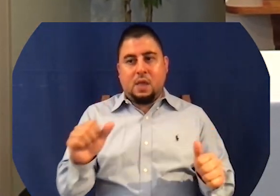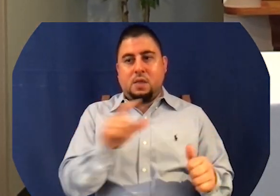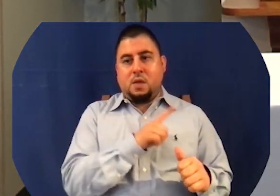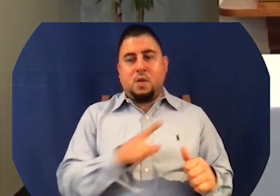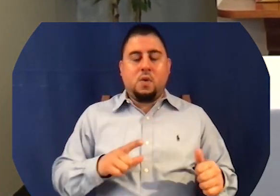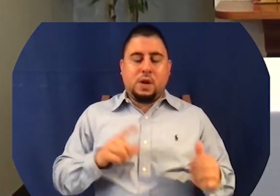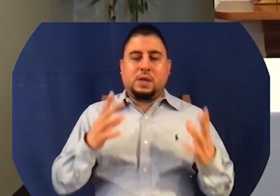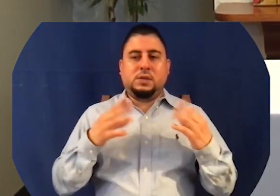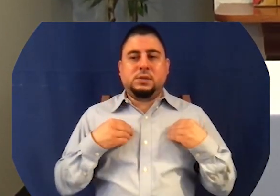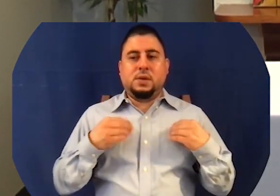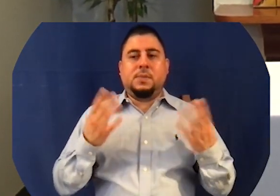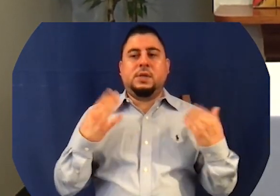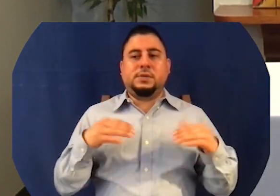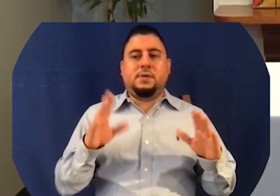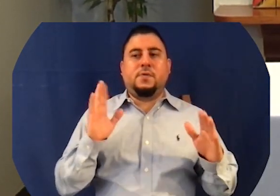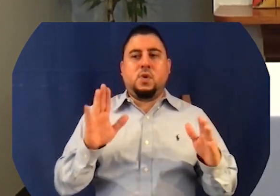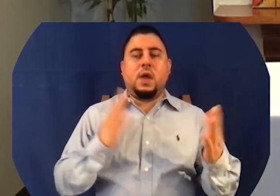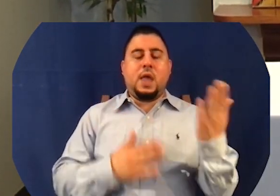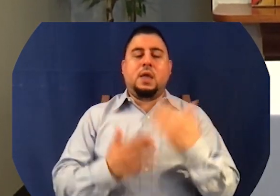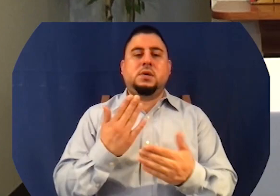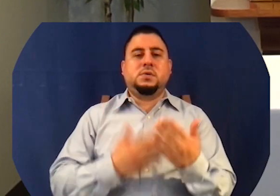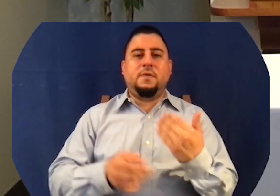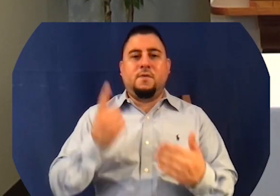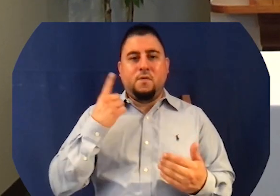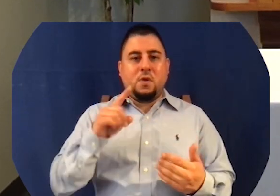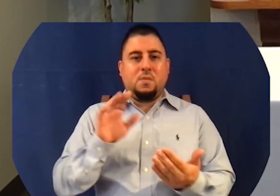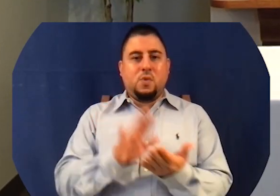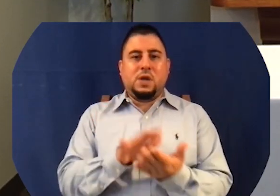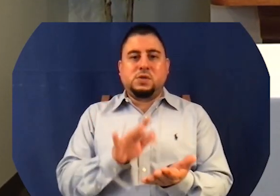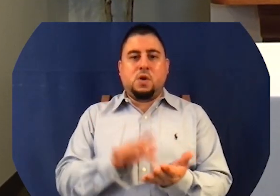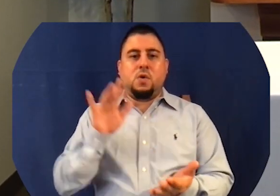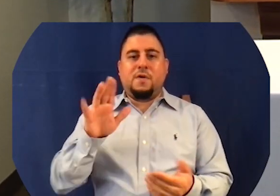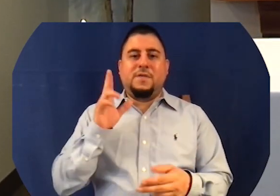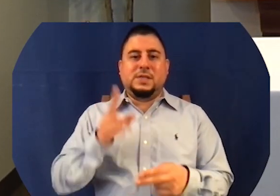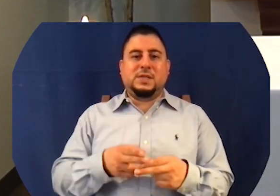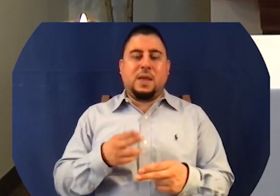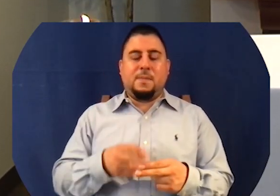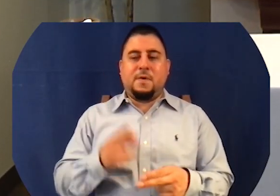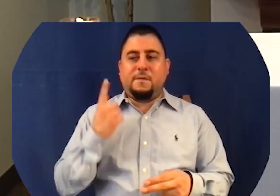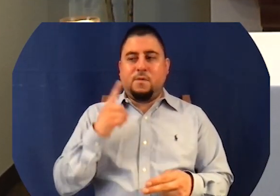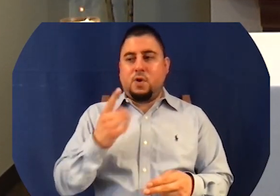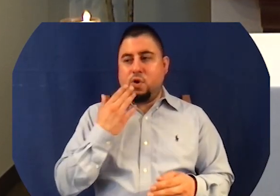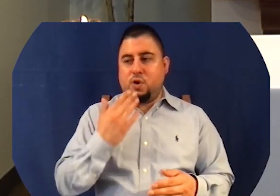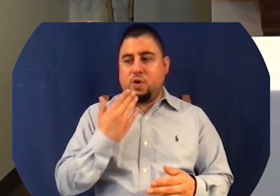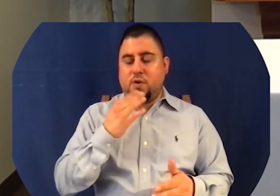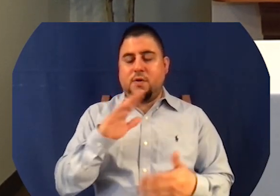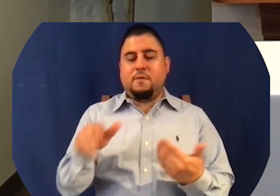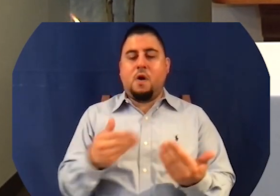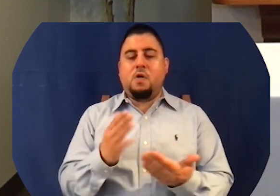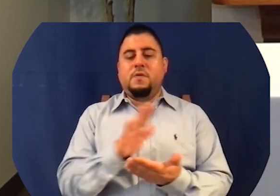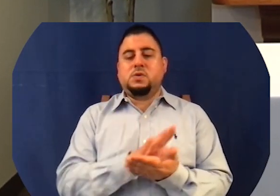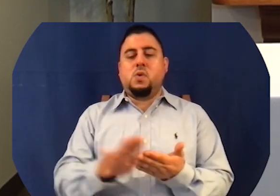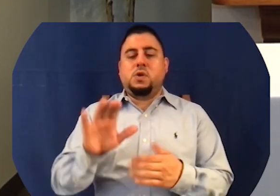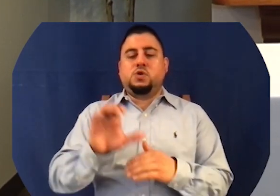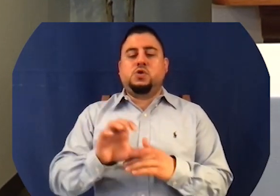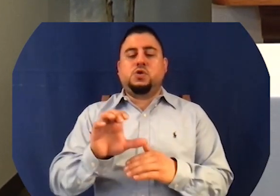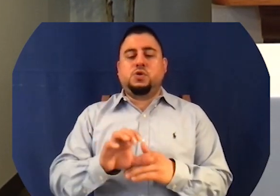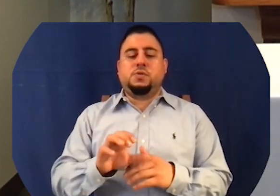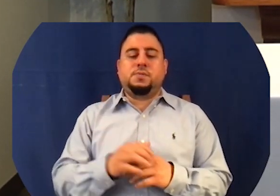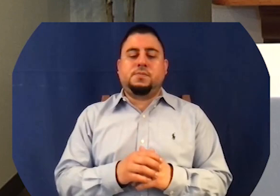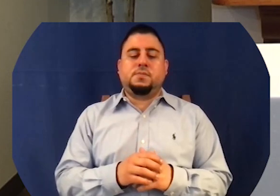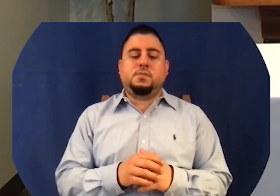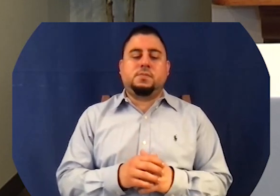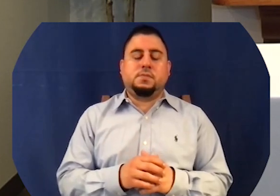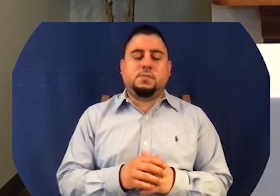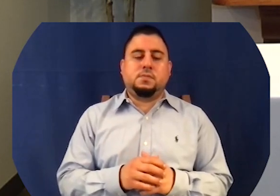the Lord's sacrifice at your hands for the praise and glory of his name, for our good and good of all his holy